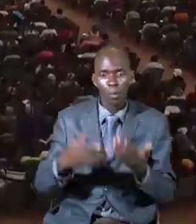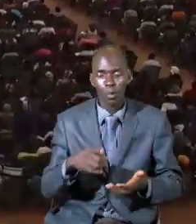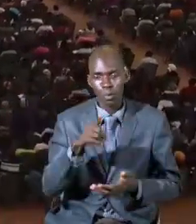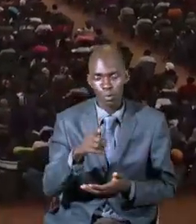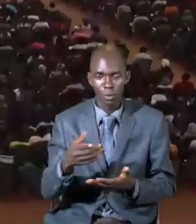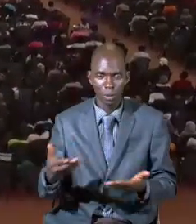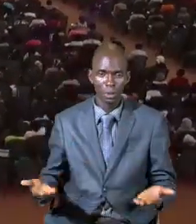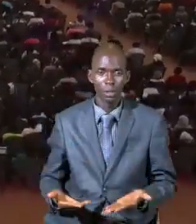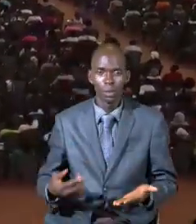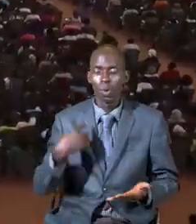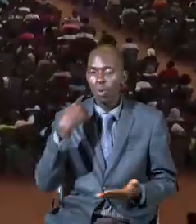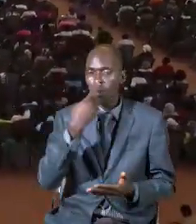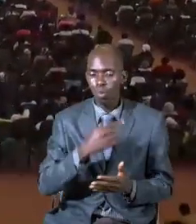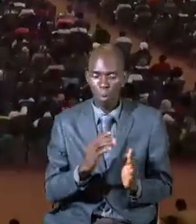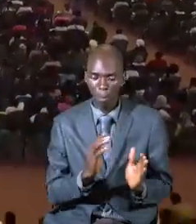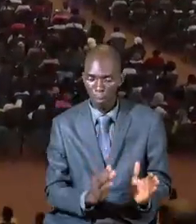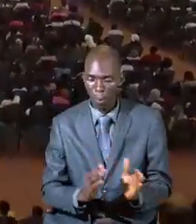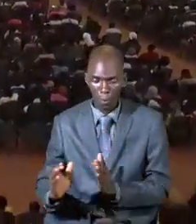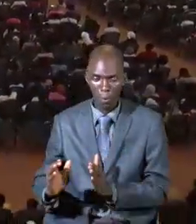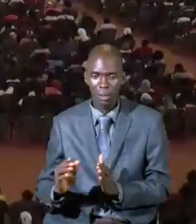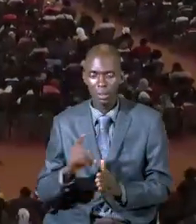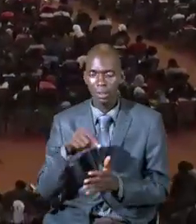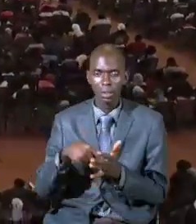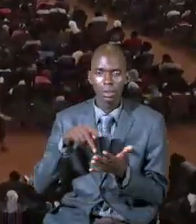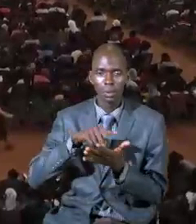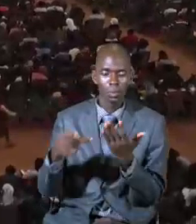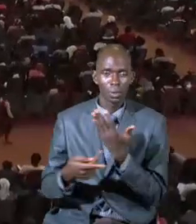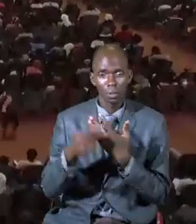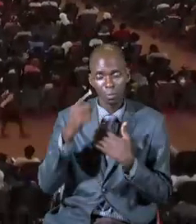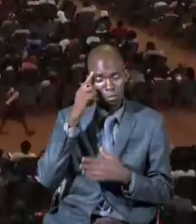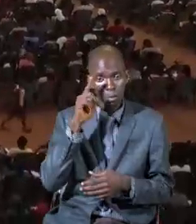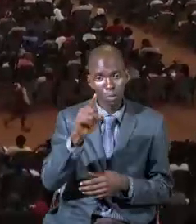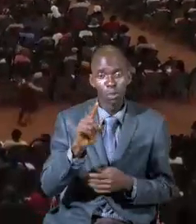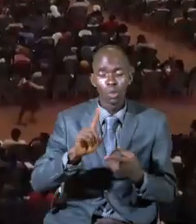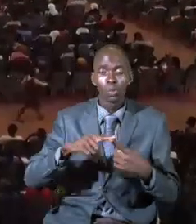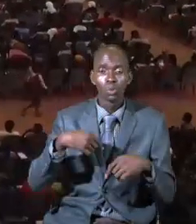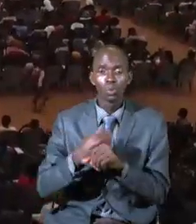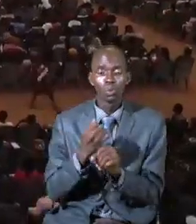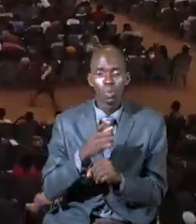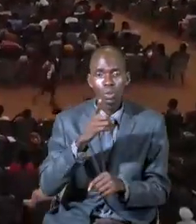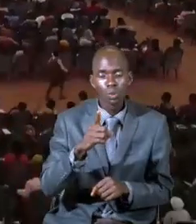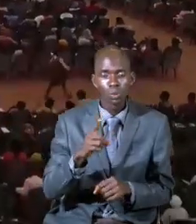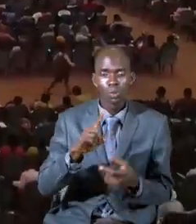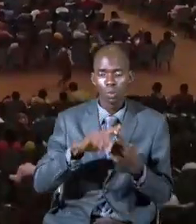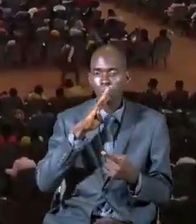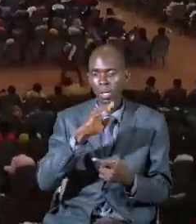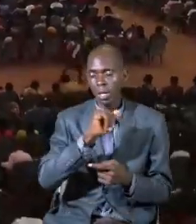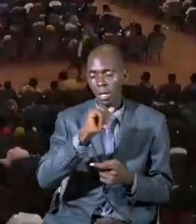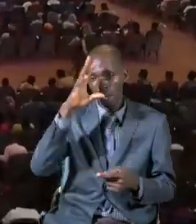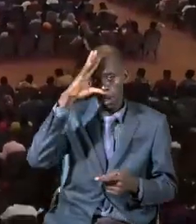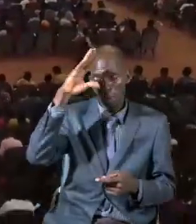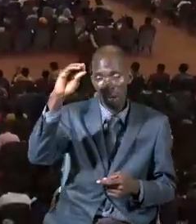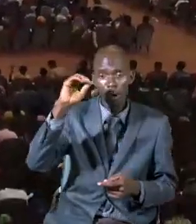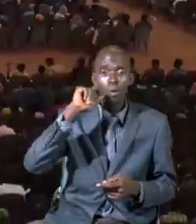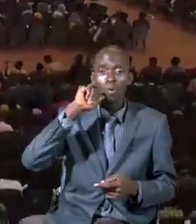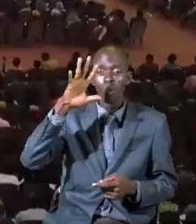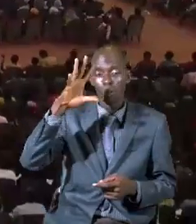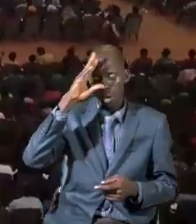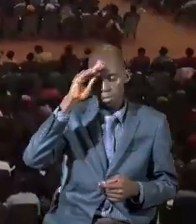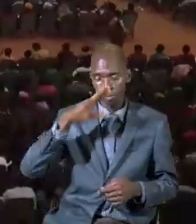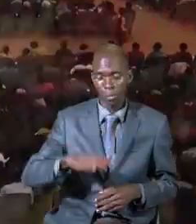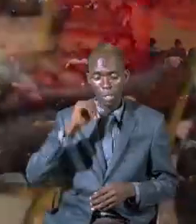you, to make you the man, the woman, the boy, the girl, the young adult